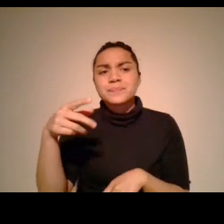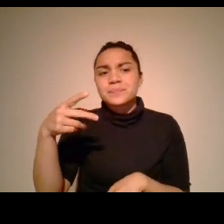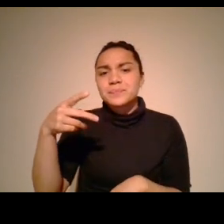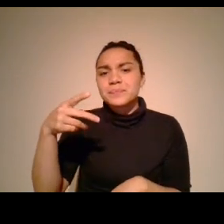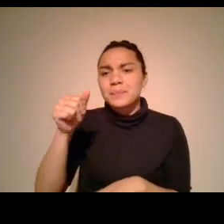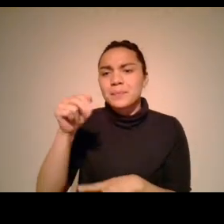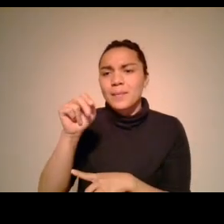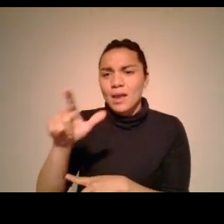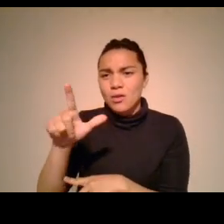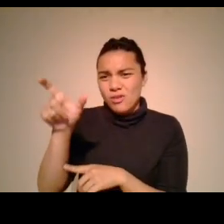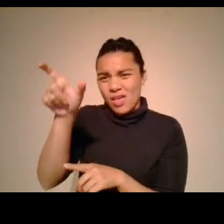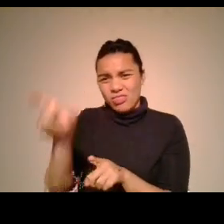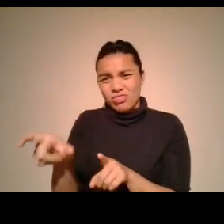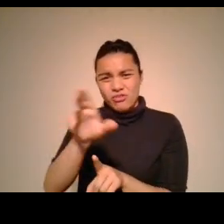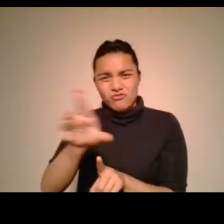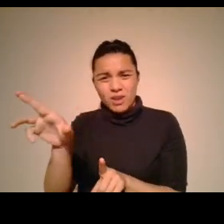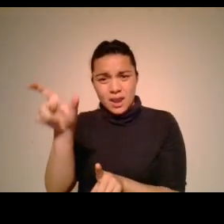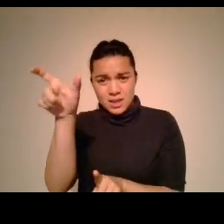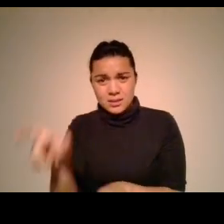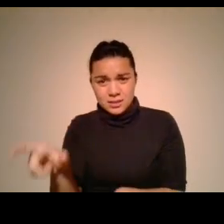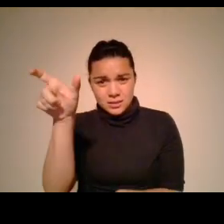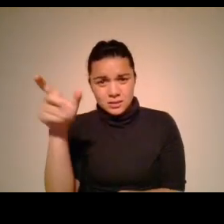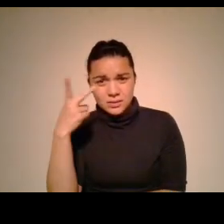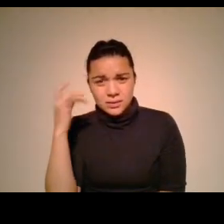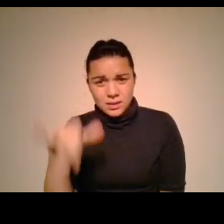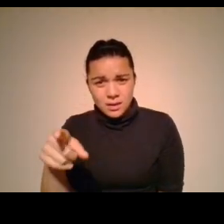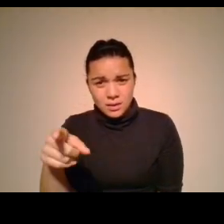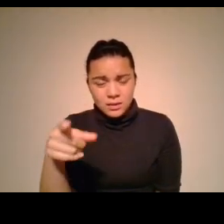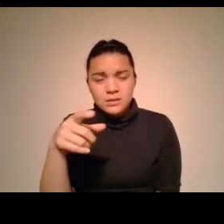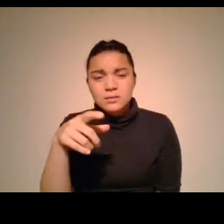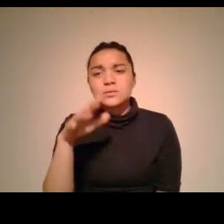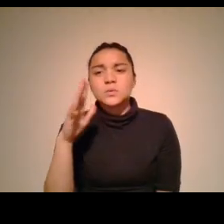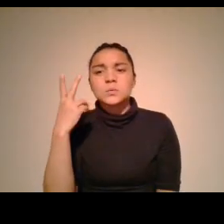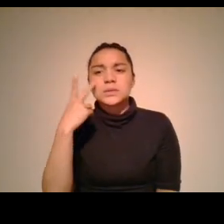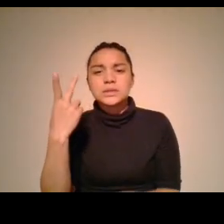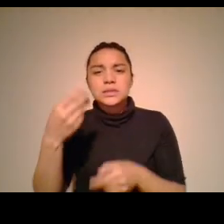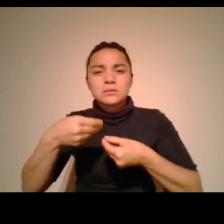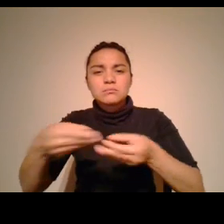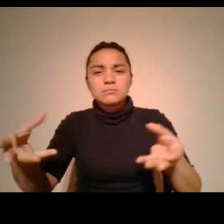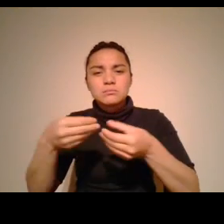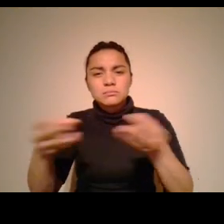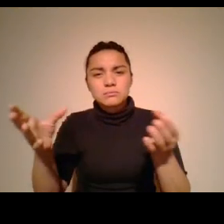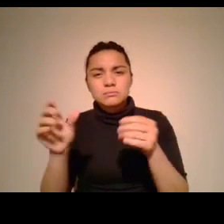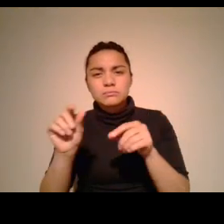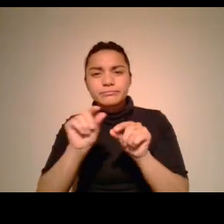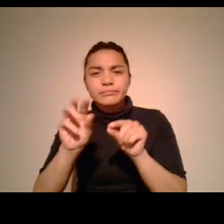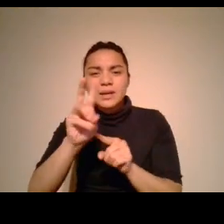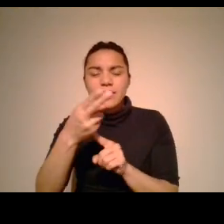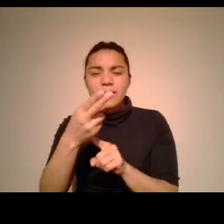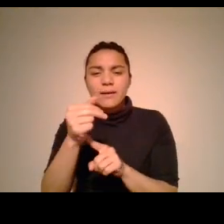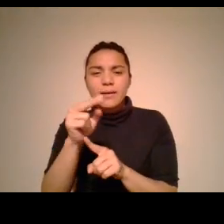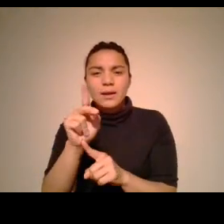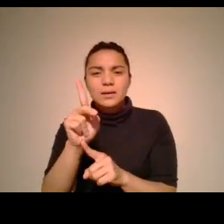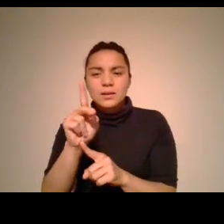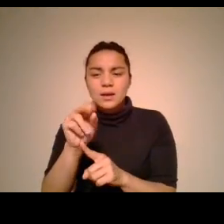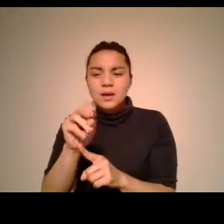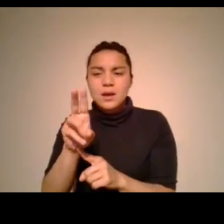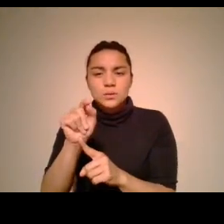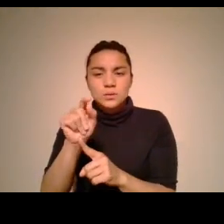on the right side of your screen. You'll see a handouts widget there,